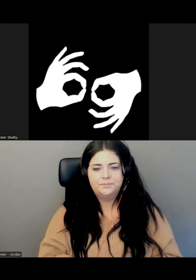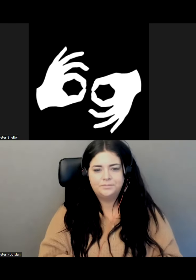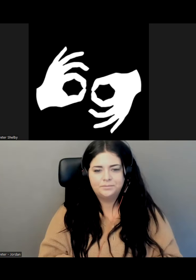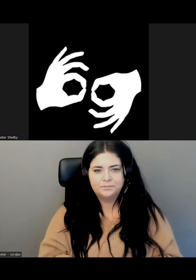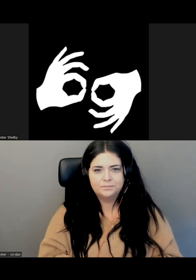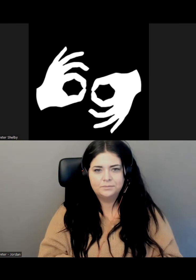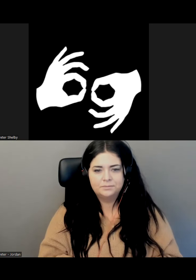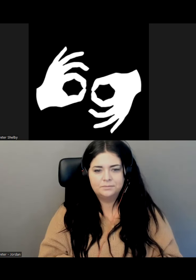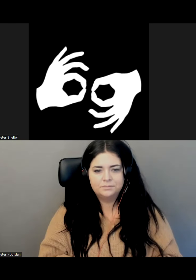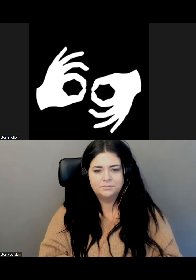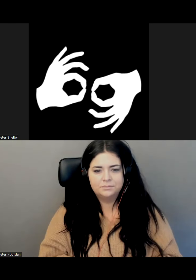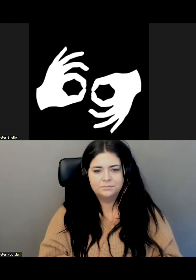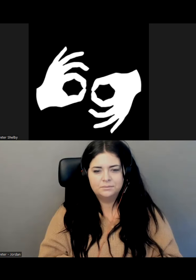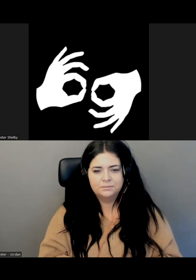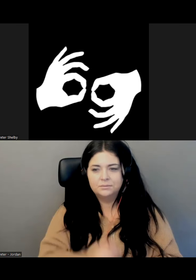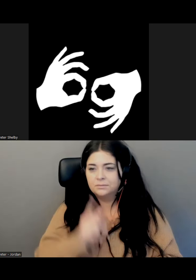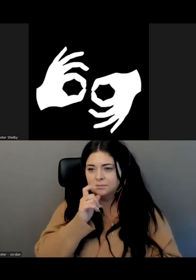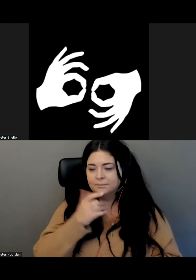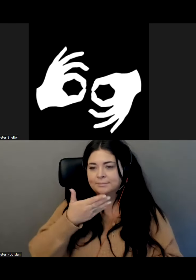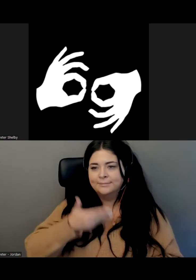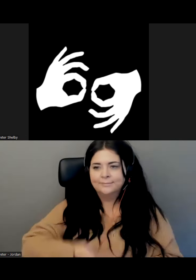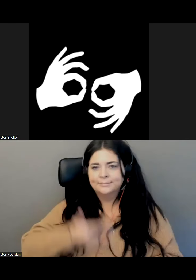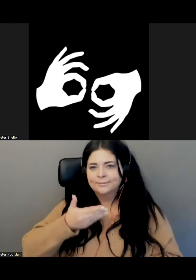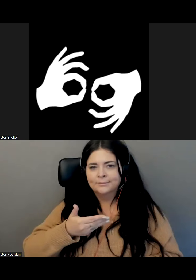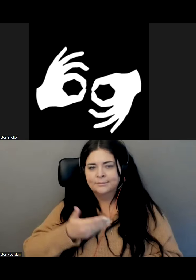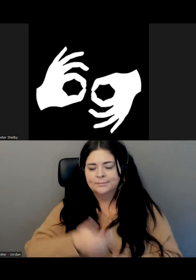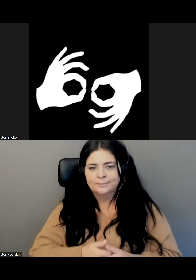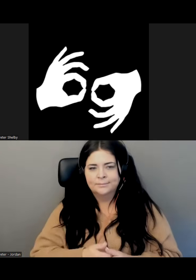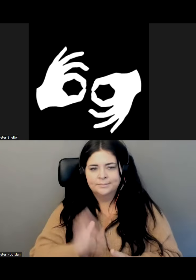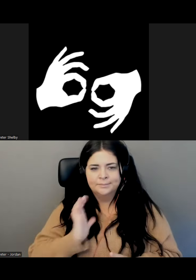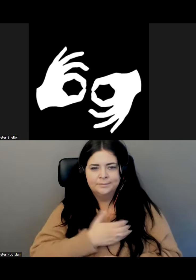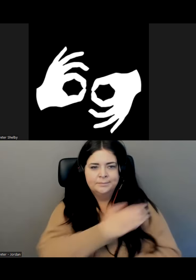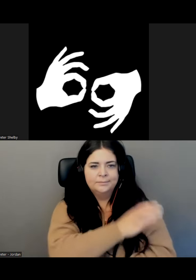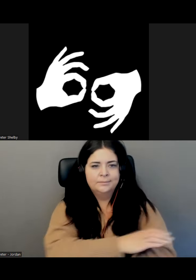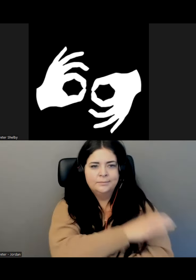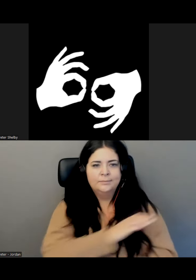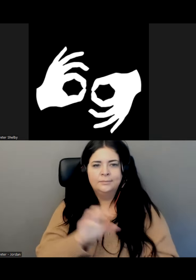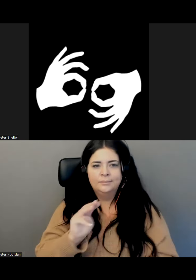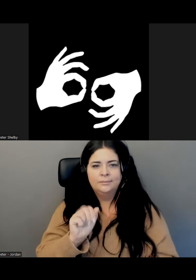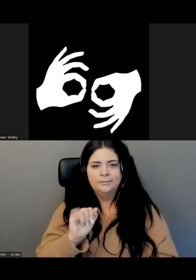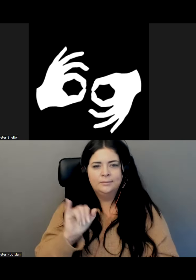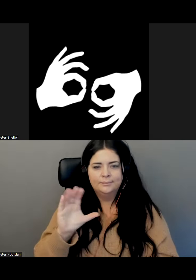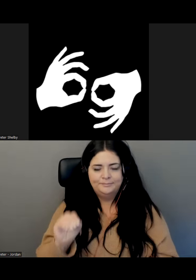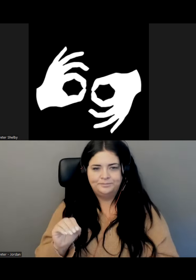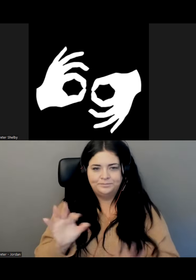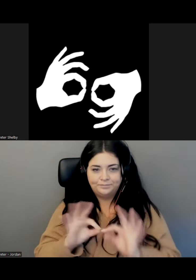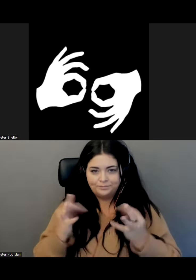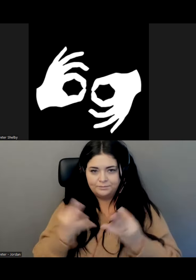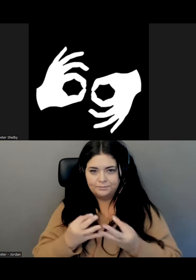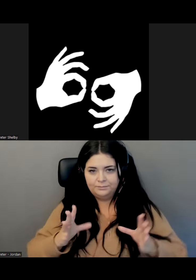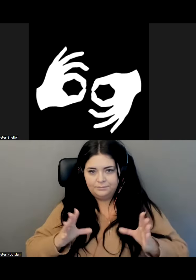So just a little bit of background about our clinic. Maico is a